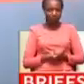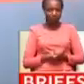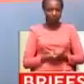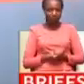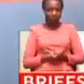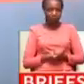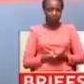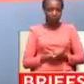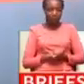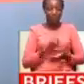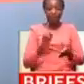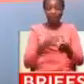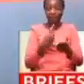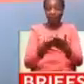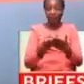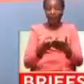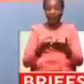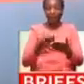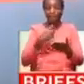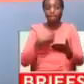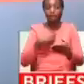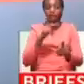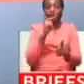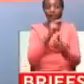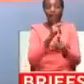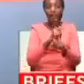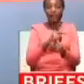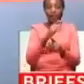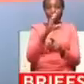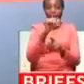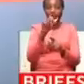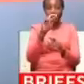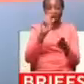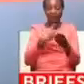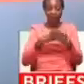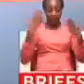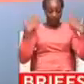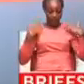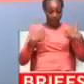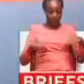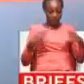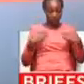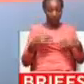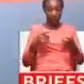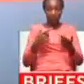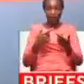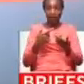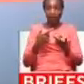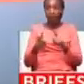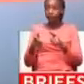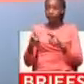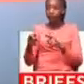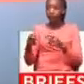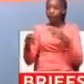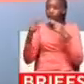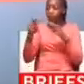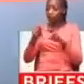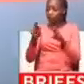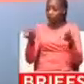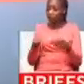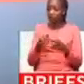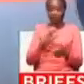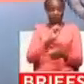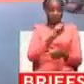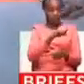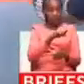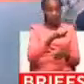anything else. So I put the can, I showered, I did exactly as they told me to do. Back in your hotel room? Mm-hmm, in my hotel room. Took a